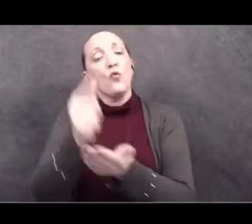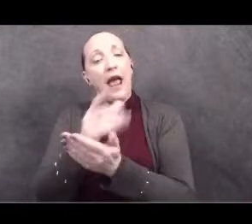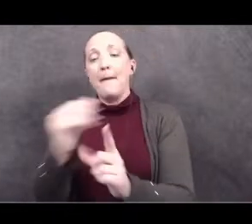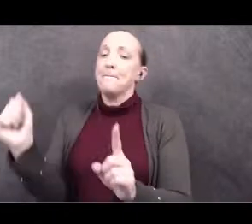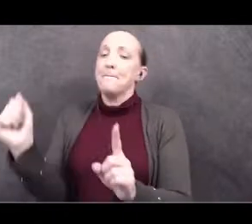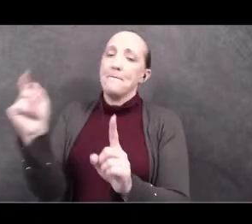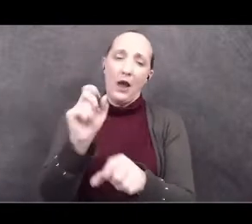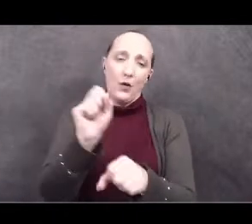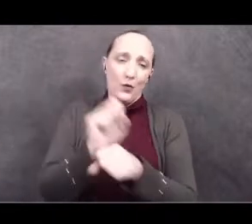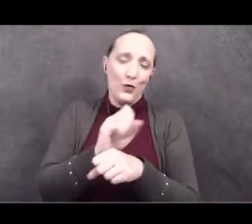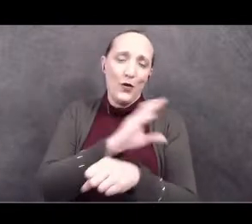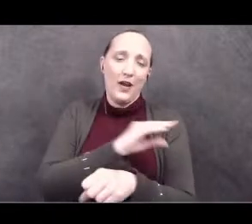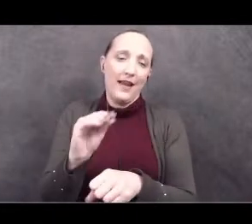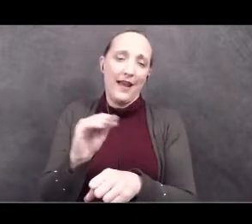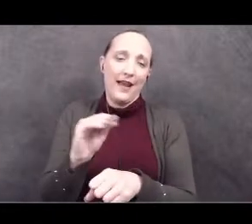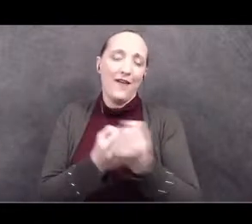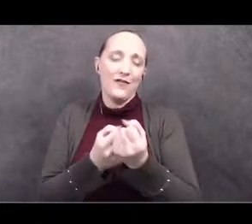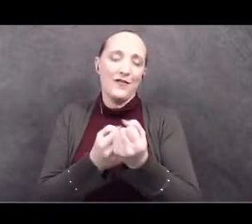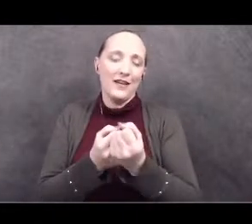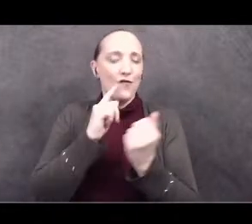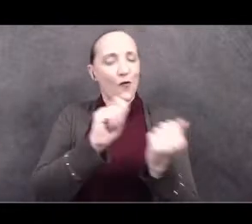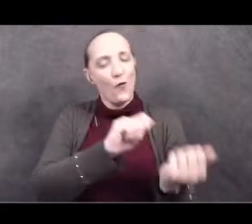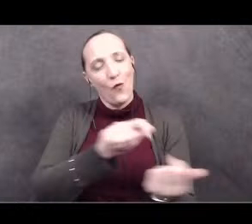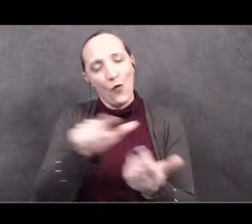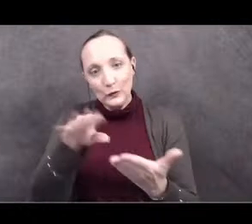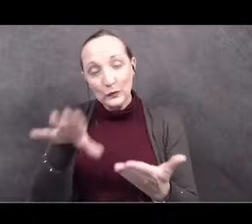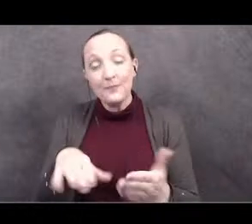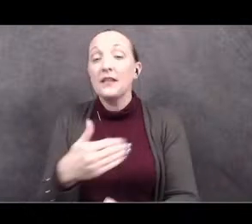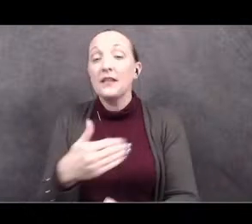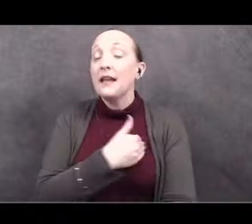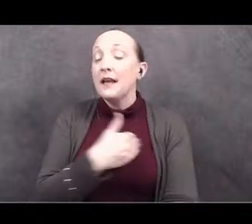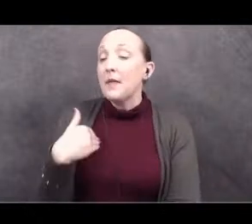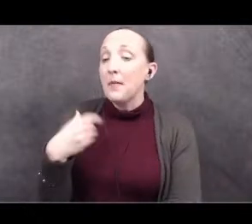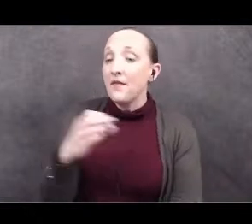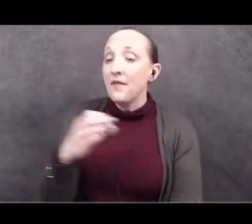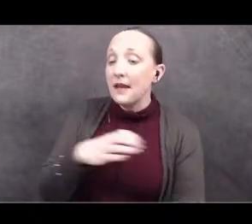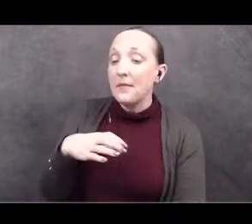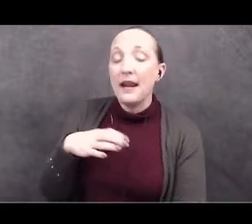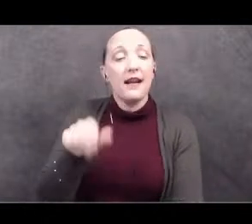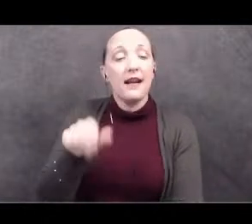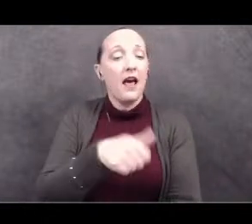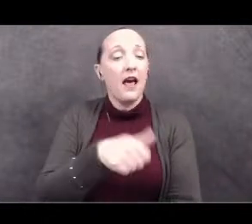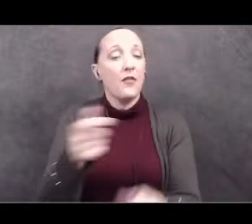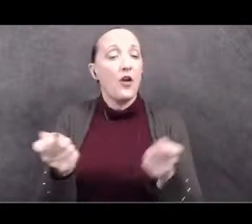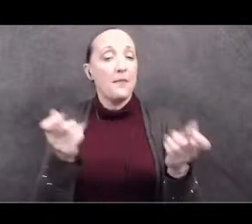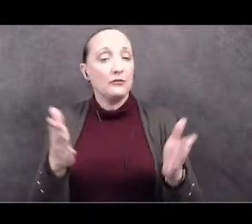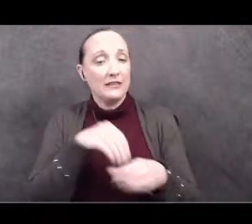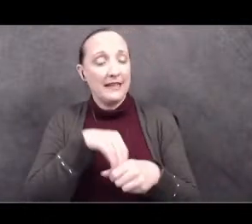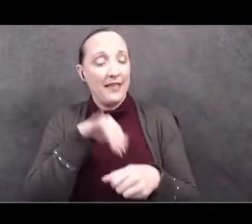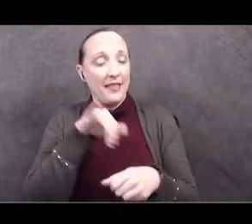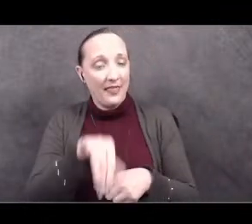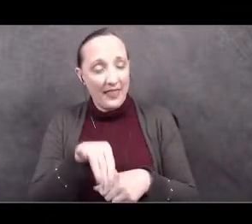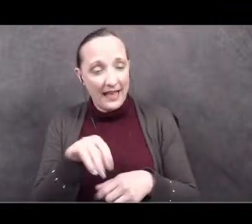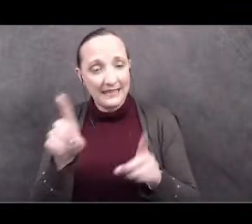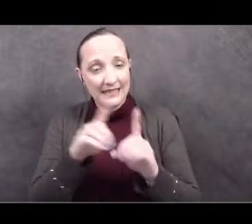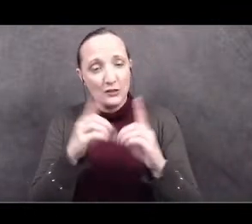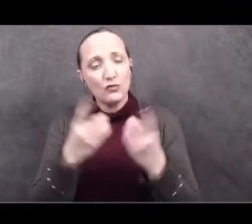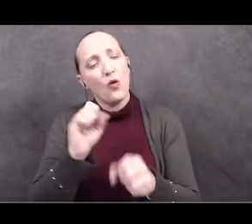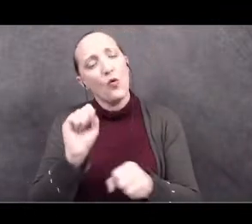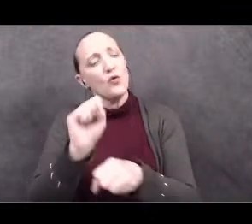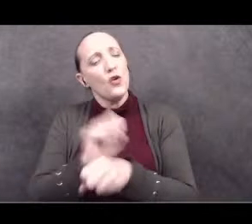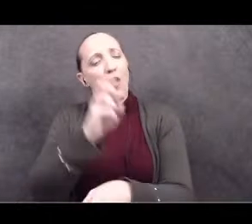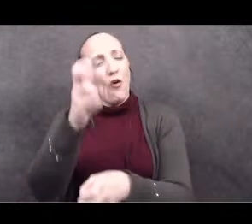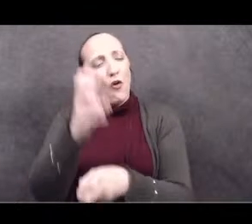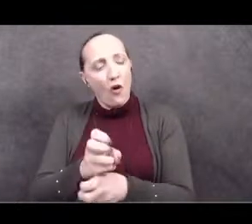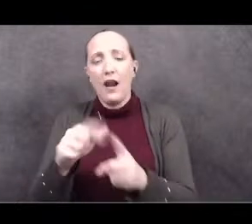and advocate for all students members of the committee as well as other administrators and teachers in the district have worked extremely hard and